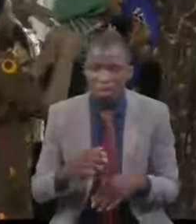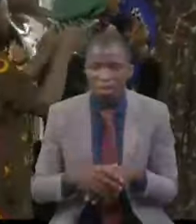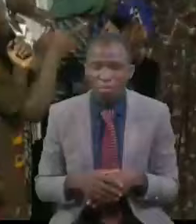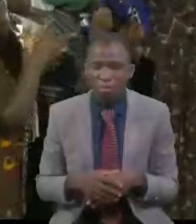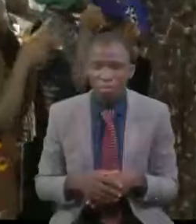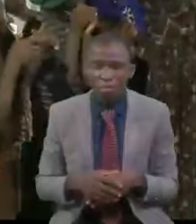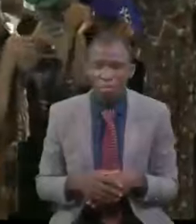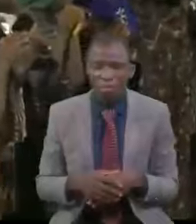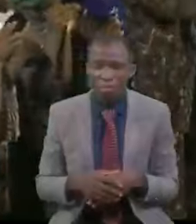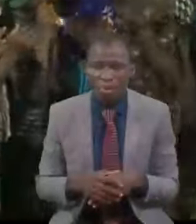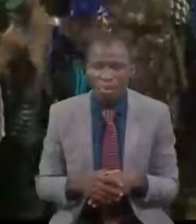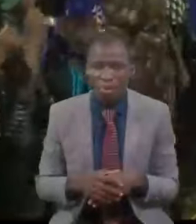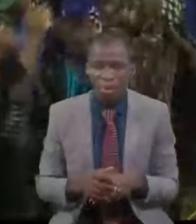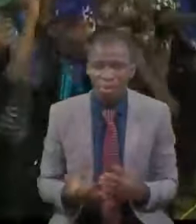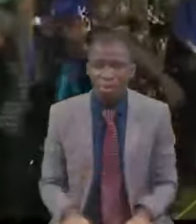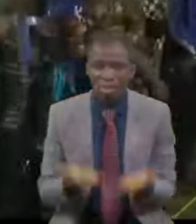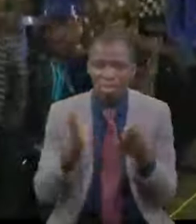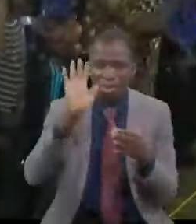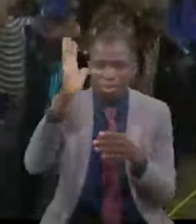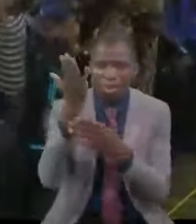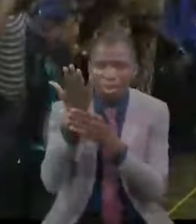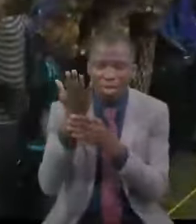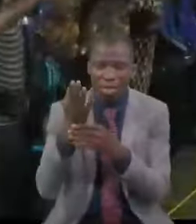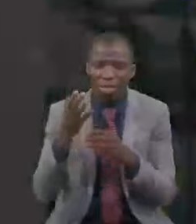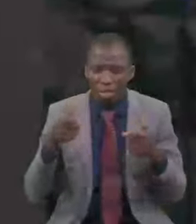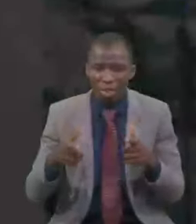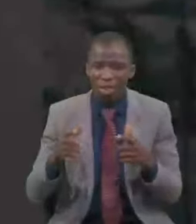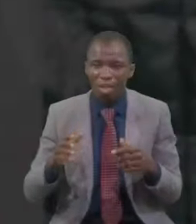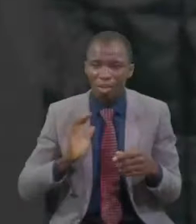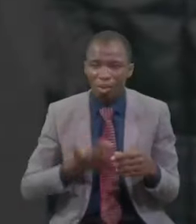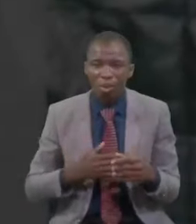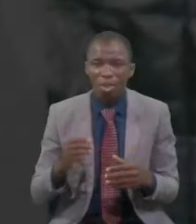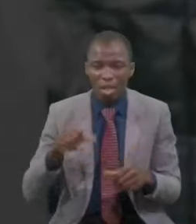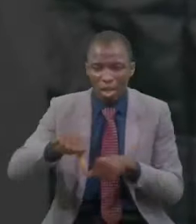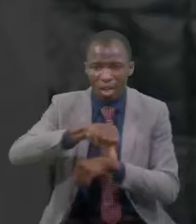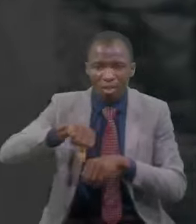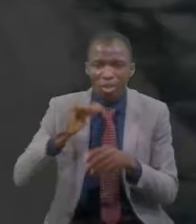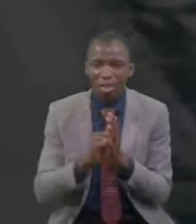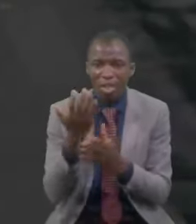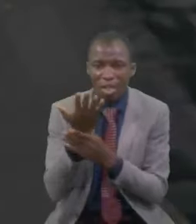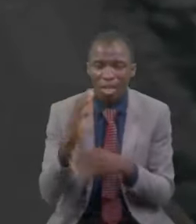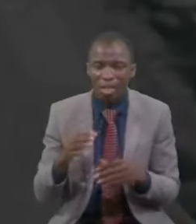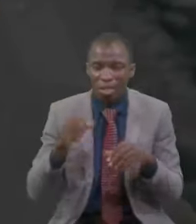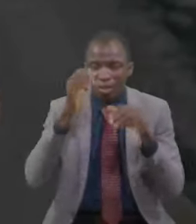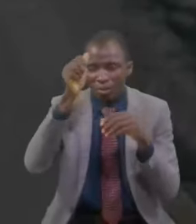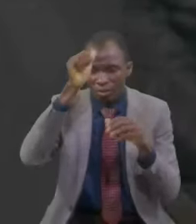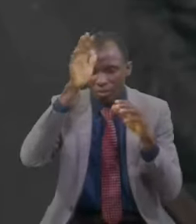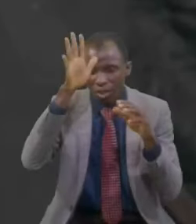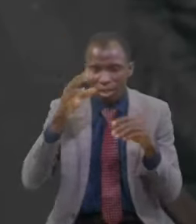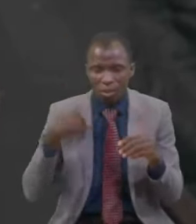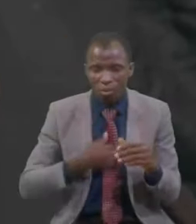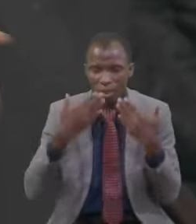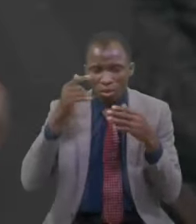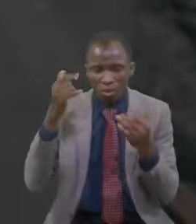Raise up that hand. Let's anoint that hand. Father, we thank you today. Thank you for your